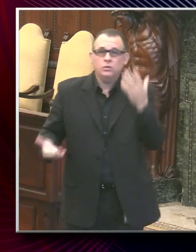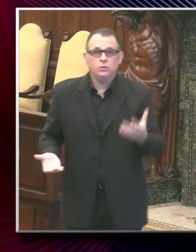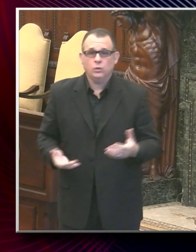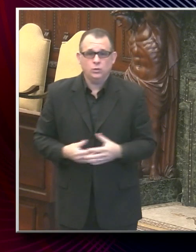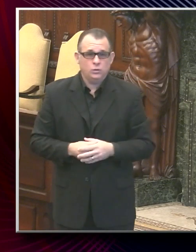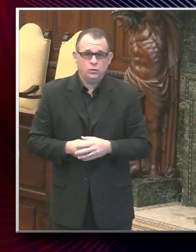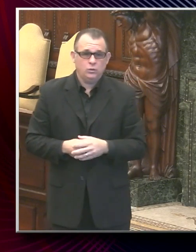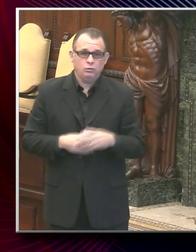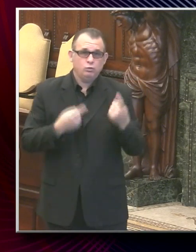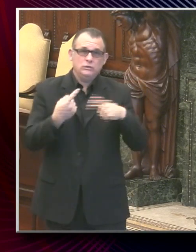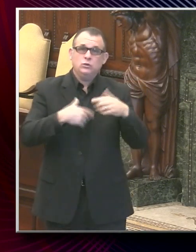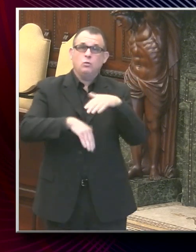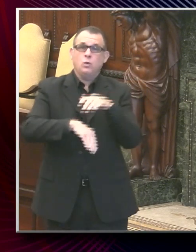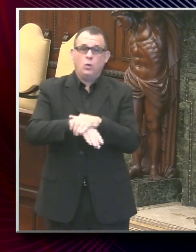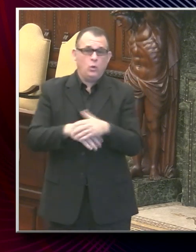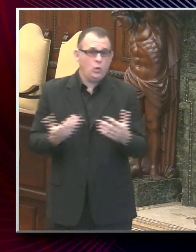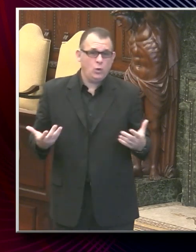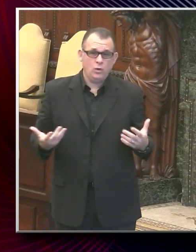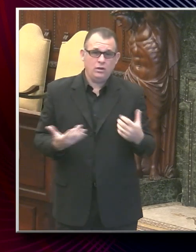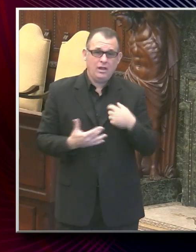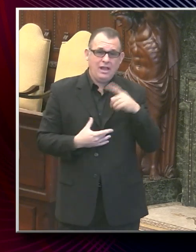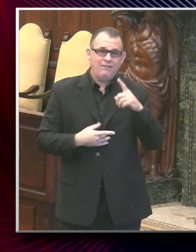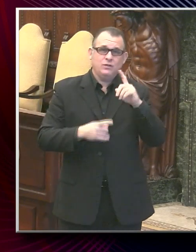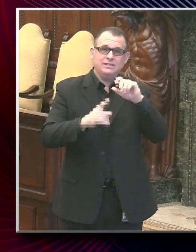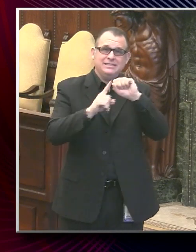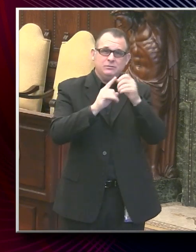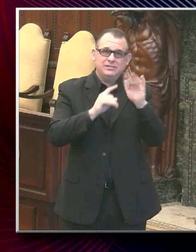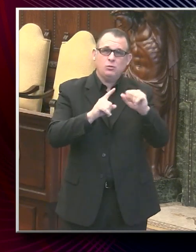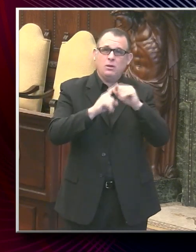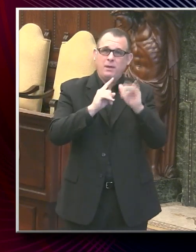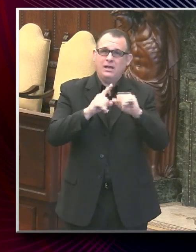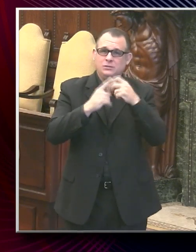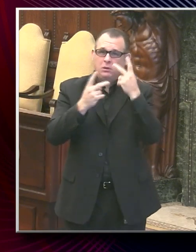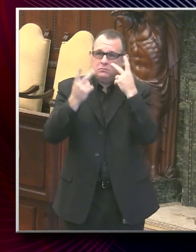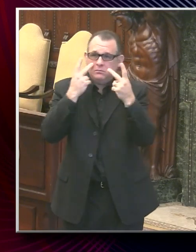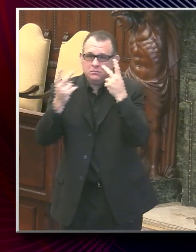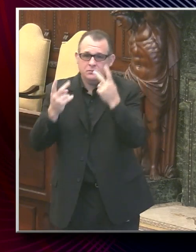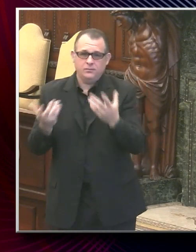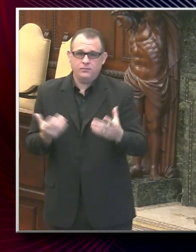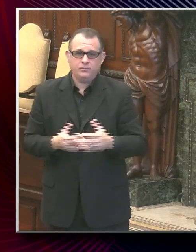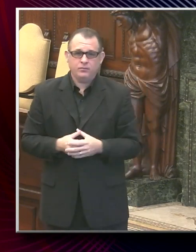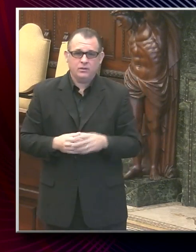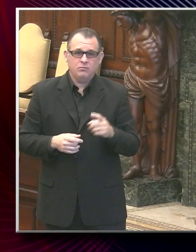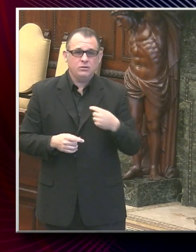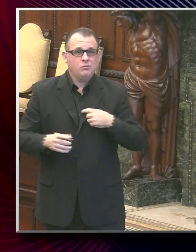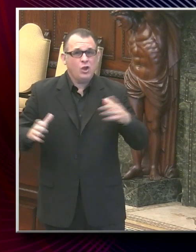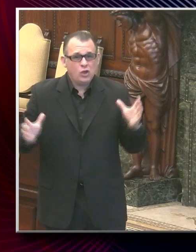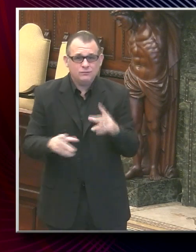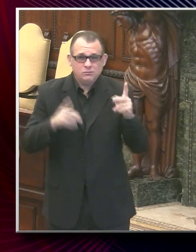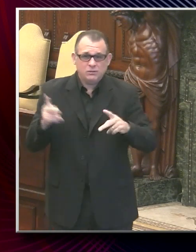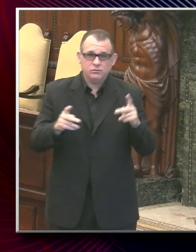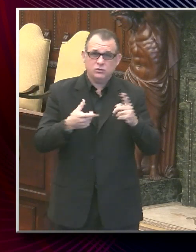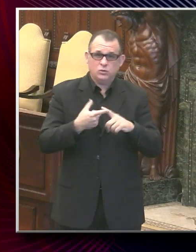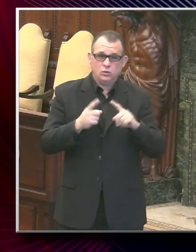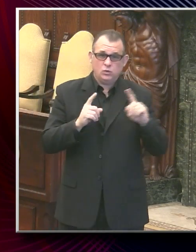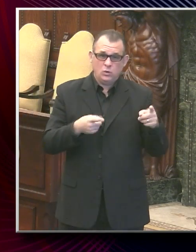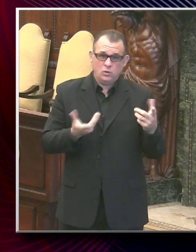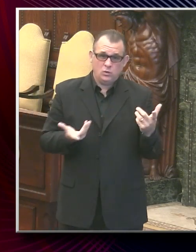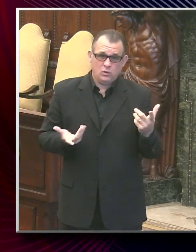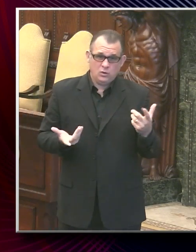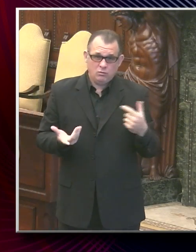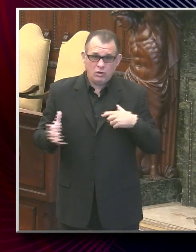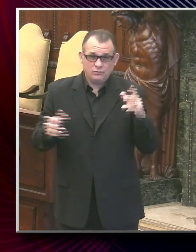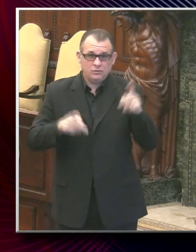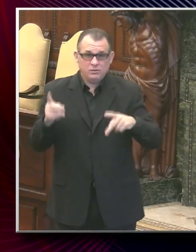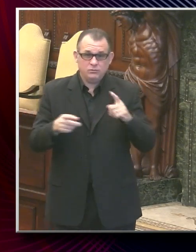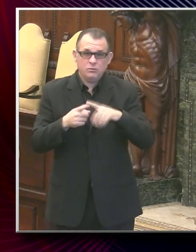going on. We'd have to take it on a case by case basis, but we would encourage people not to. We would encourage people